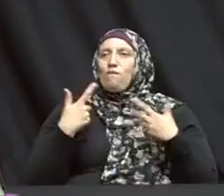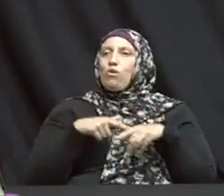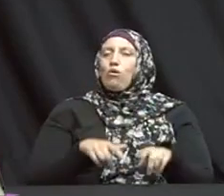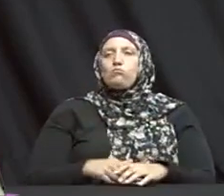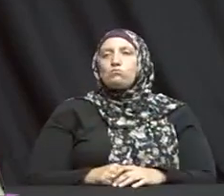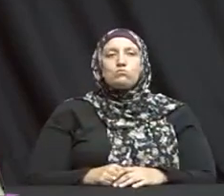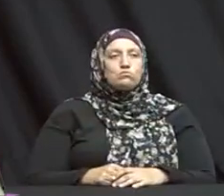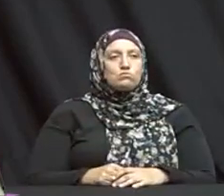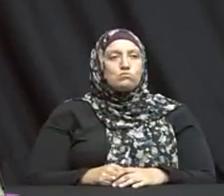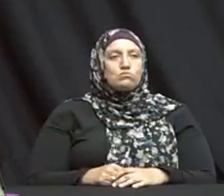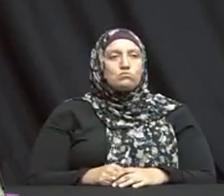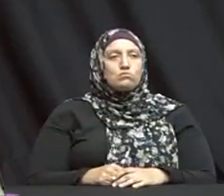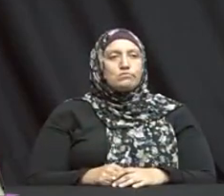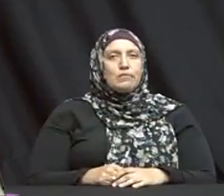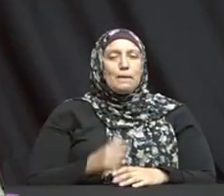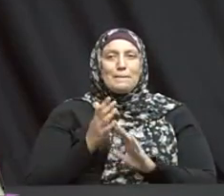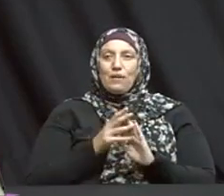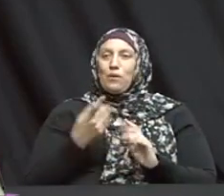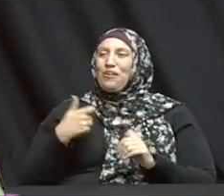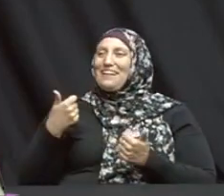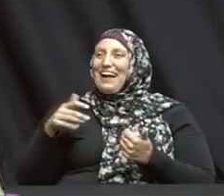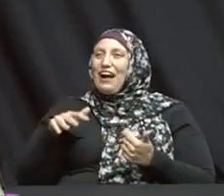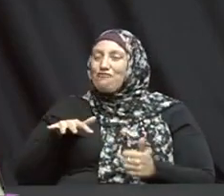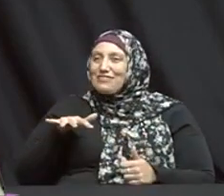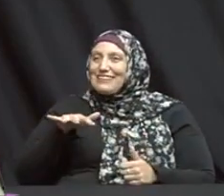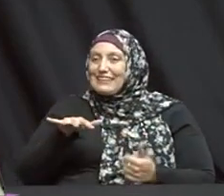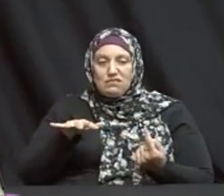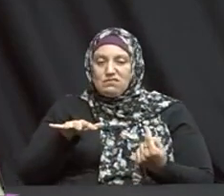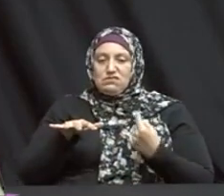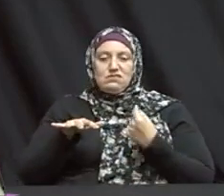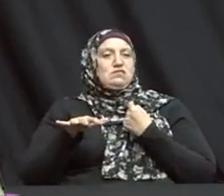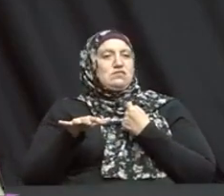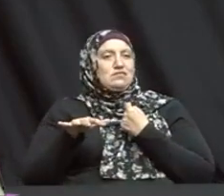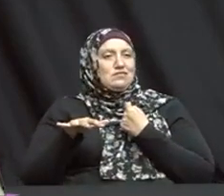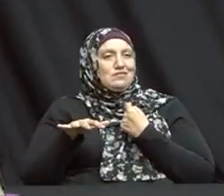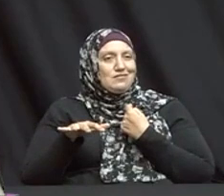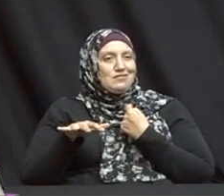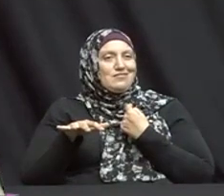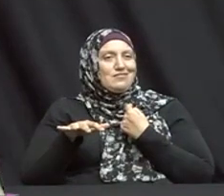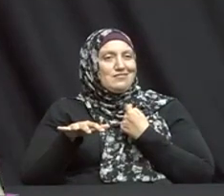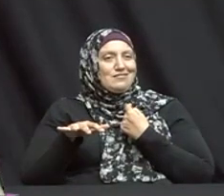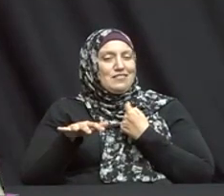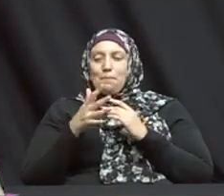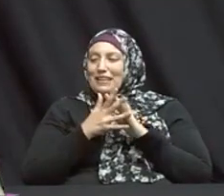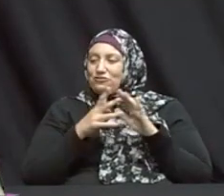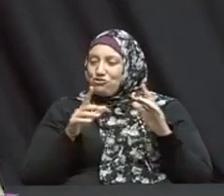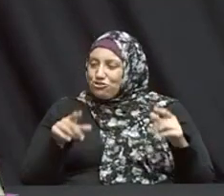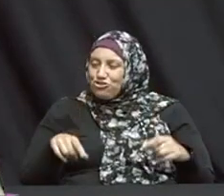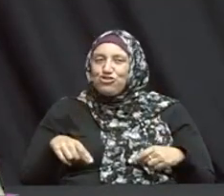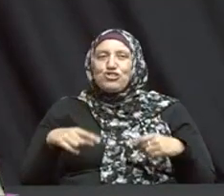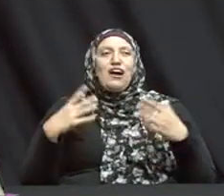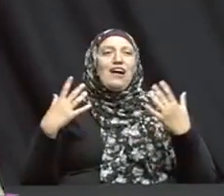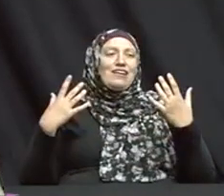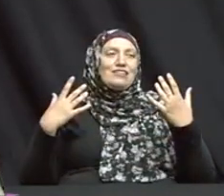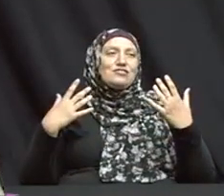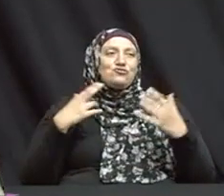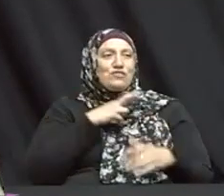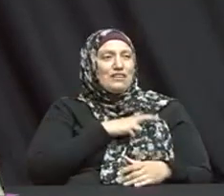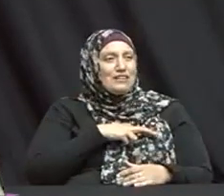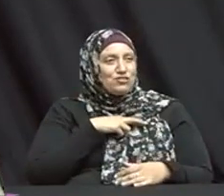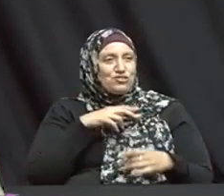against the current, to use that cliche, and in effect challenge what the religion would otherwise dictate they